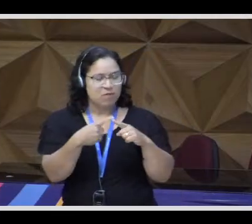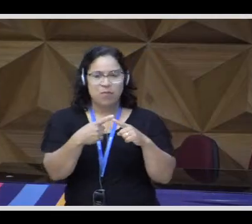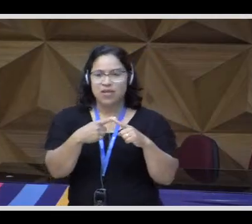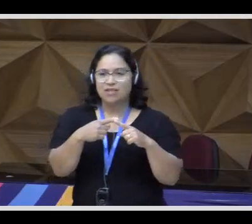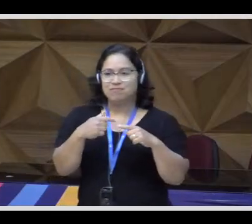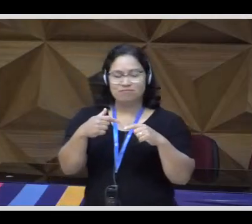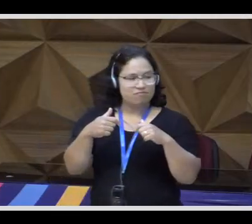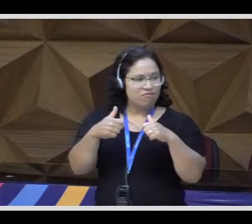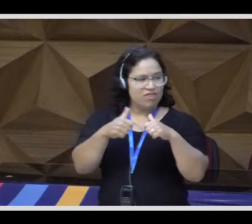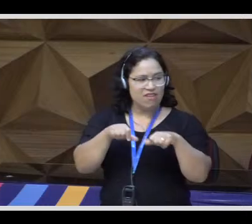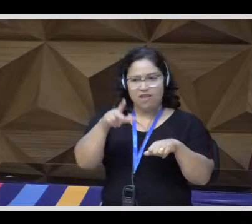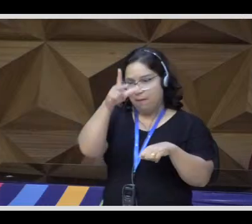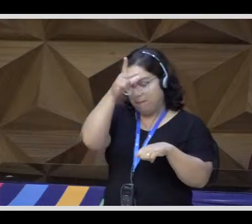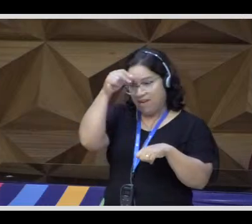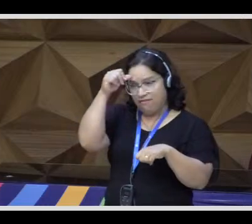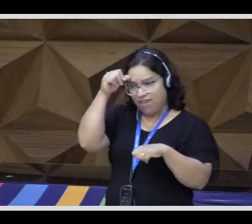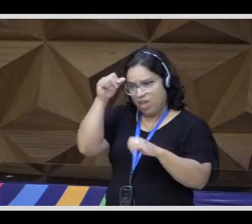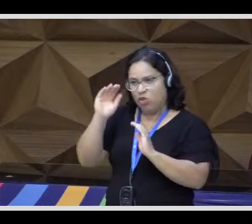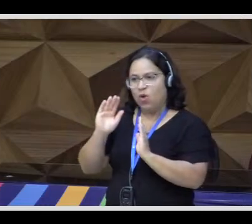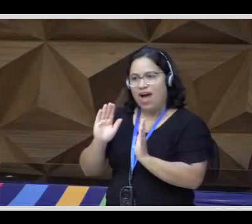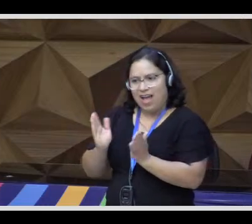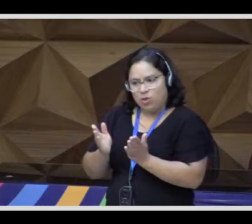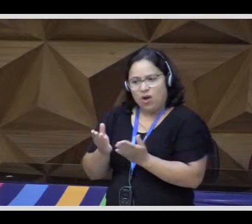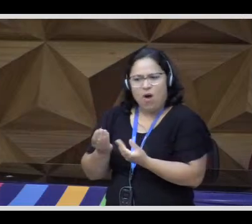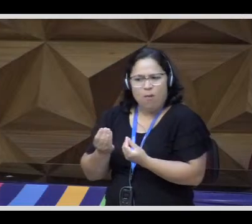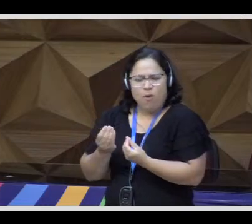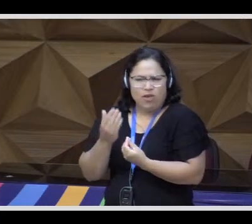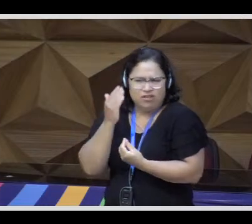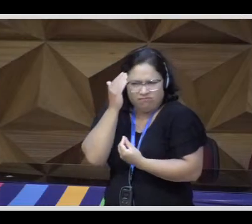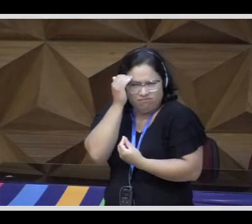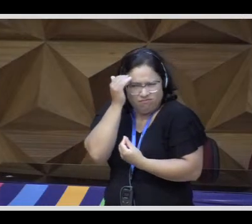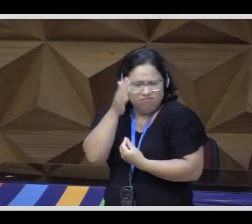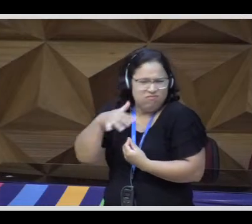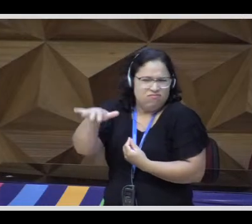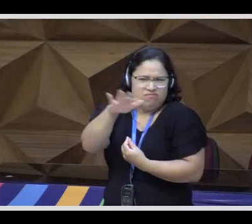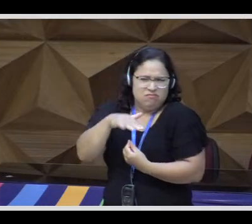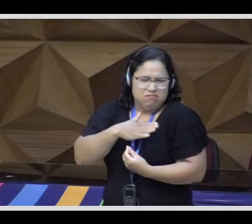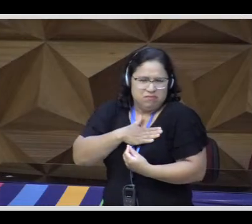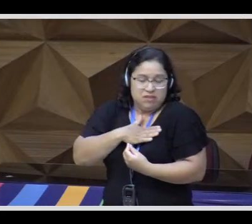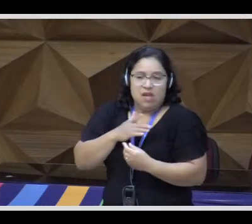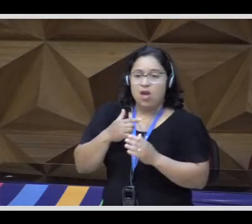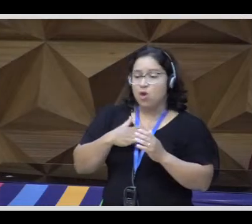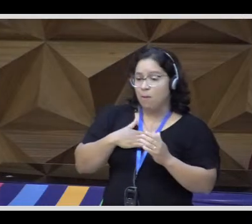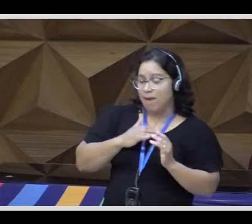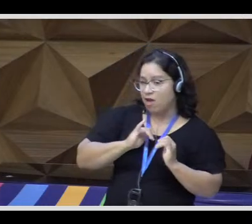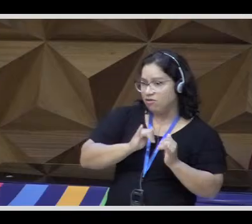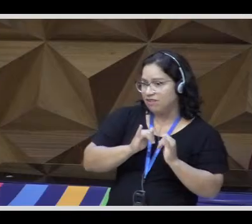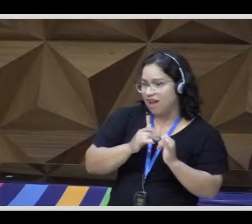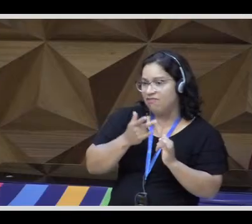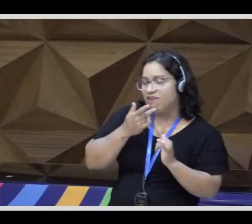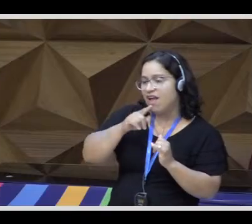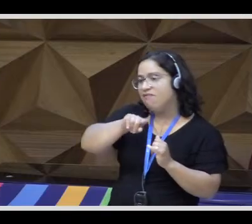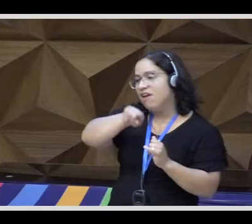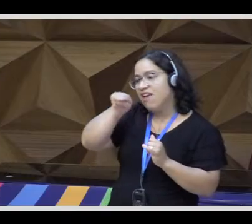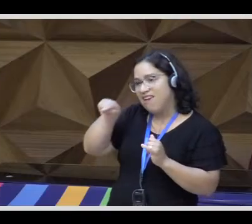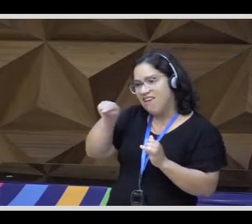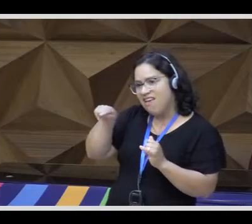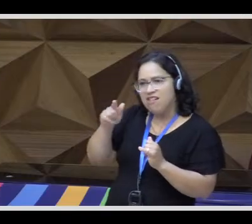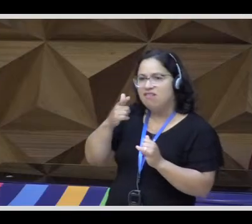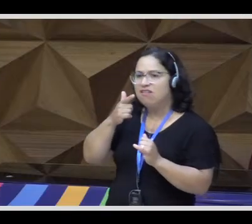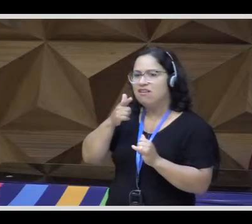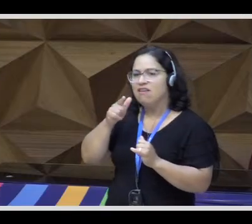popular. And yes, my data predicted that he was going to win very well in the first